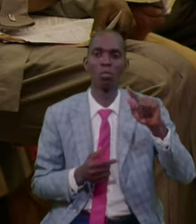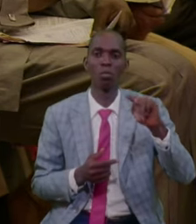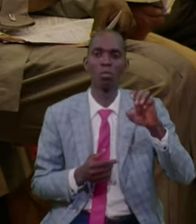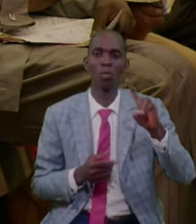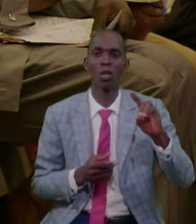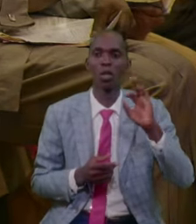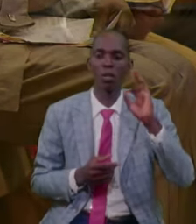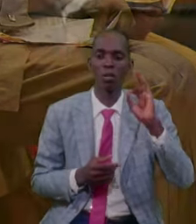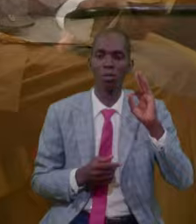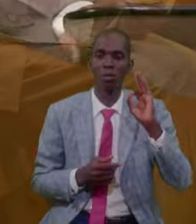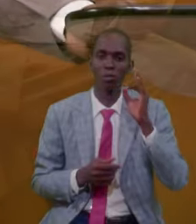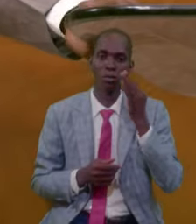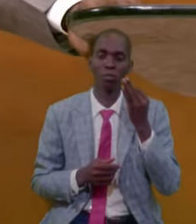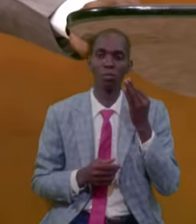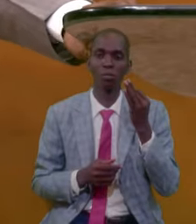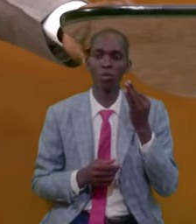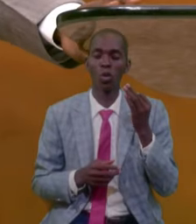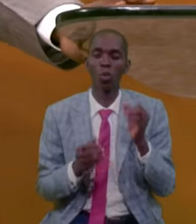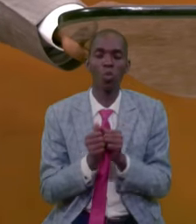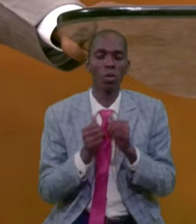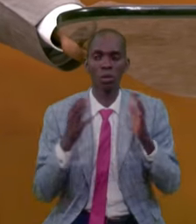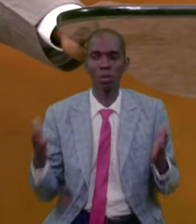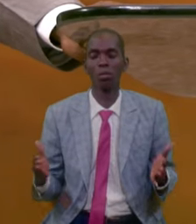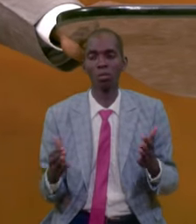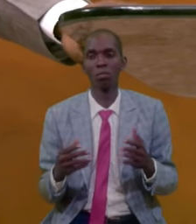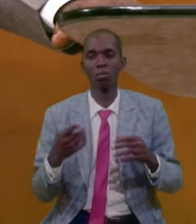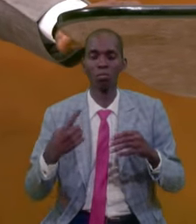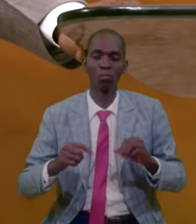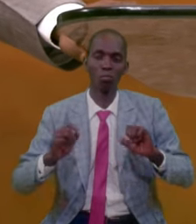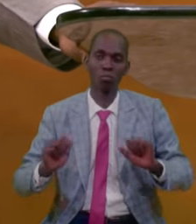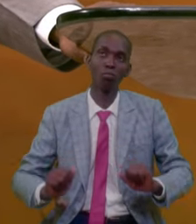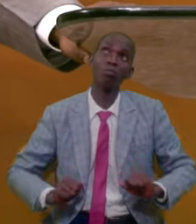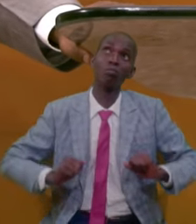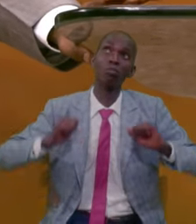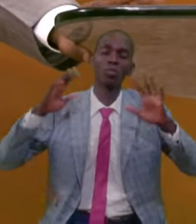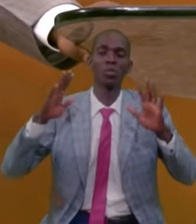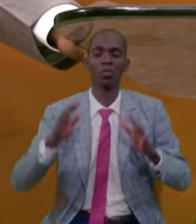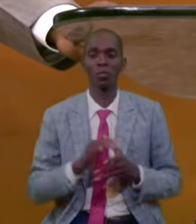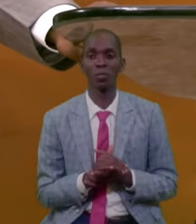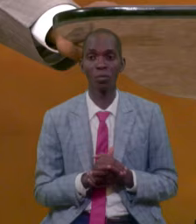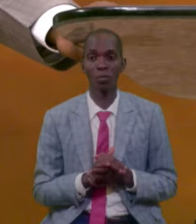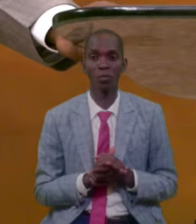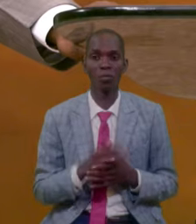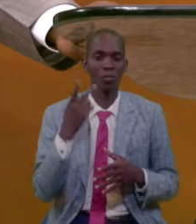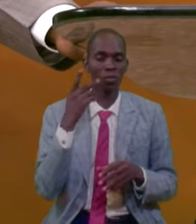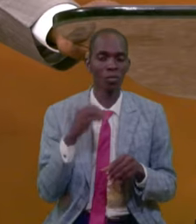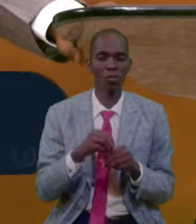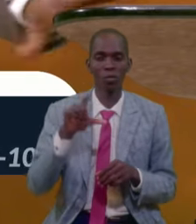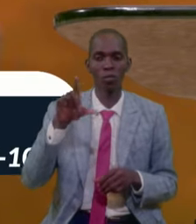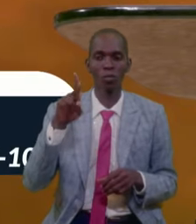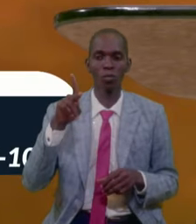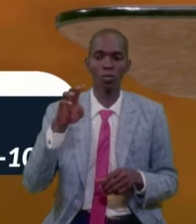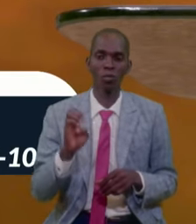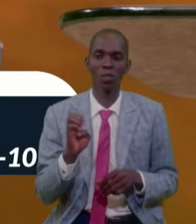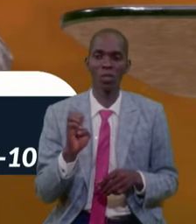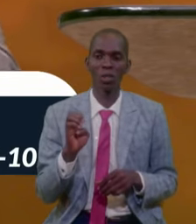of surrender. And we're looking at Luke chapter 16. And I'm reading from verse 13.